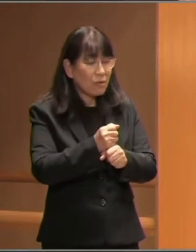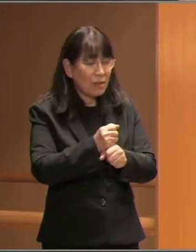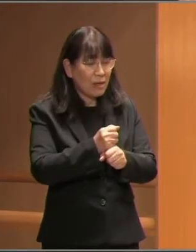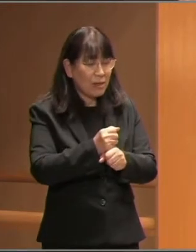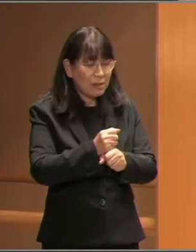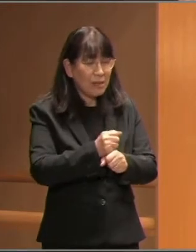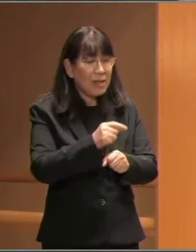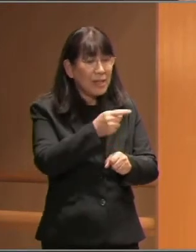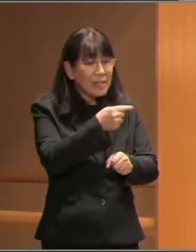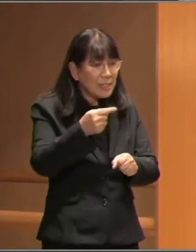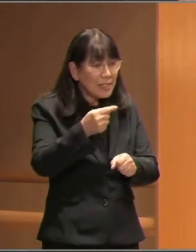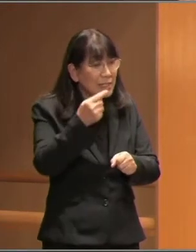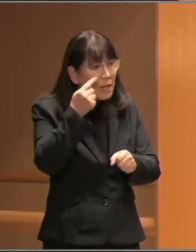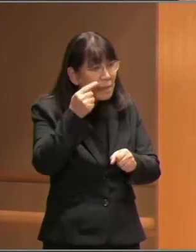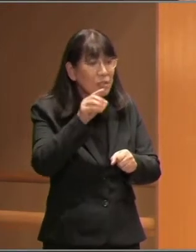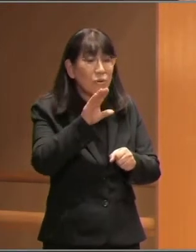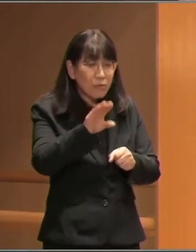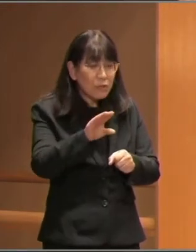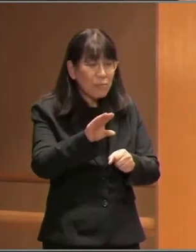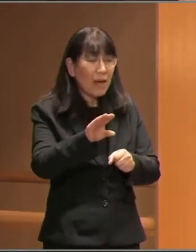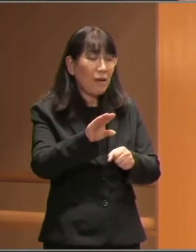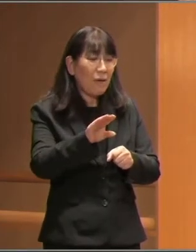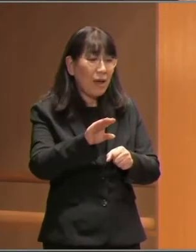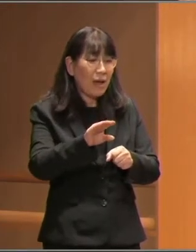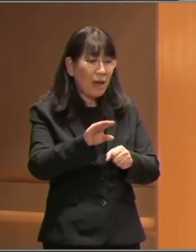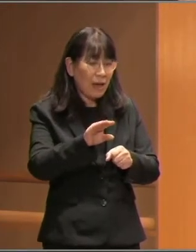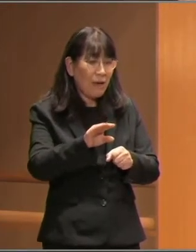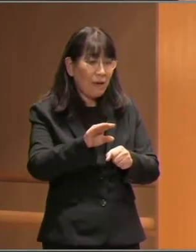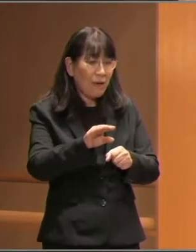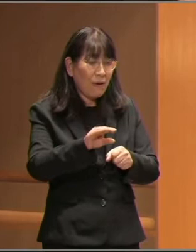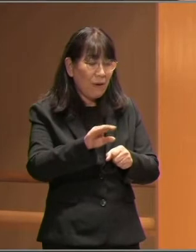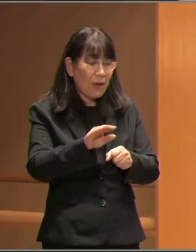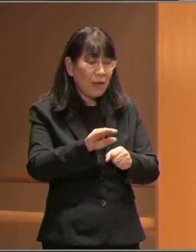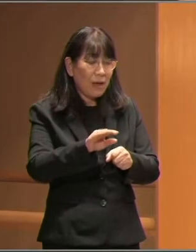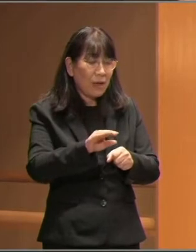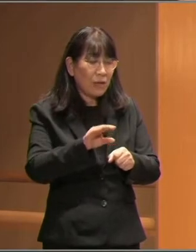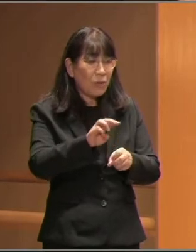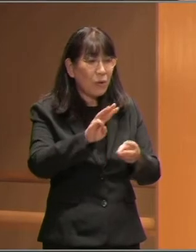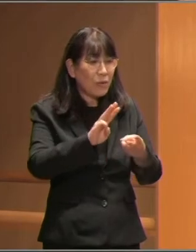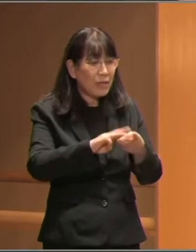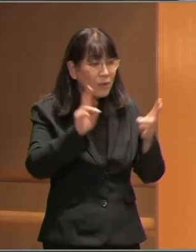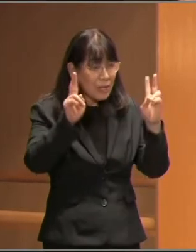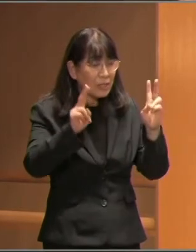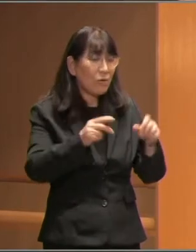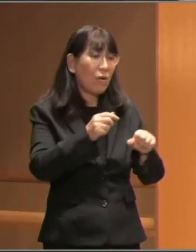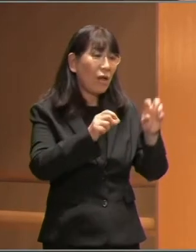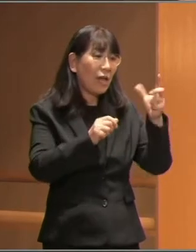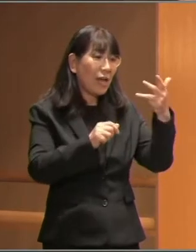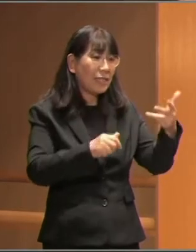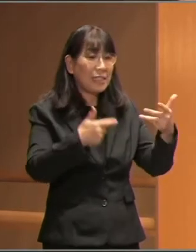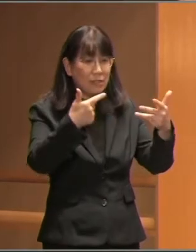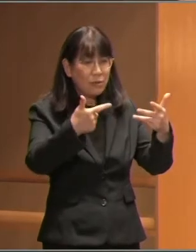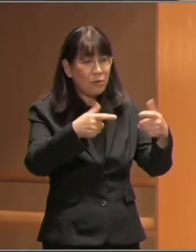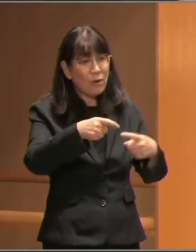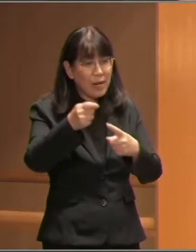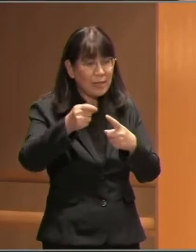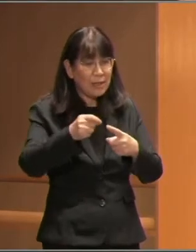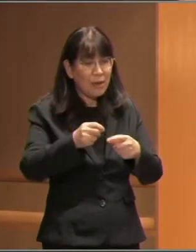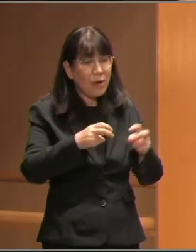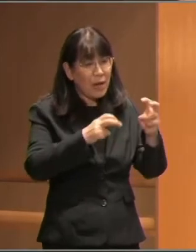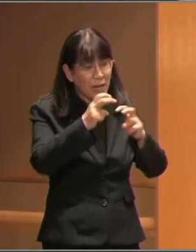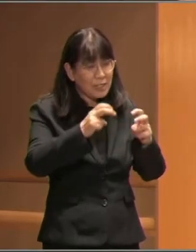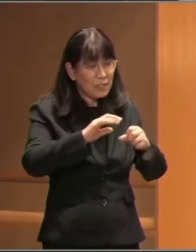Tokyo Motor Show. So for the first prototype, we selected